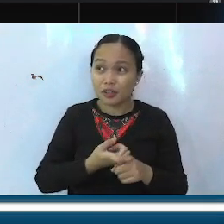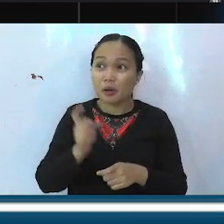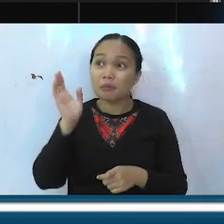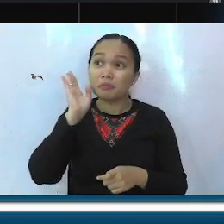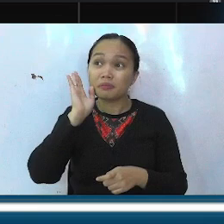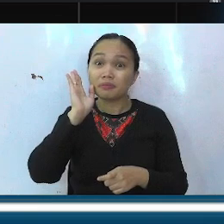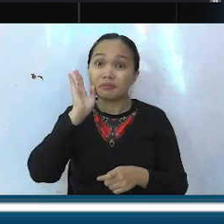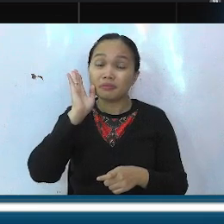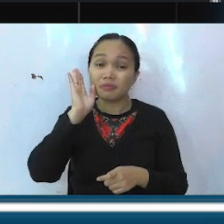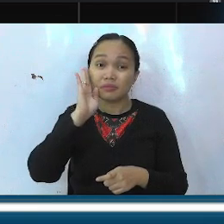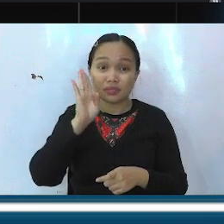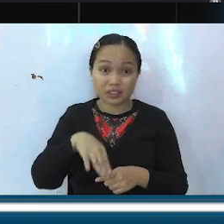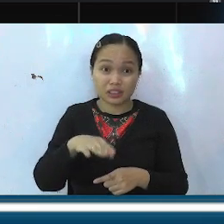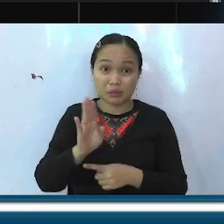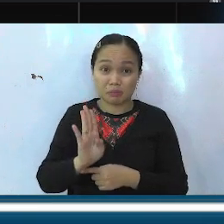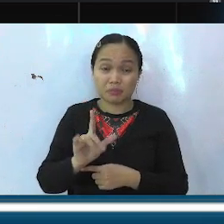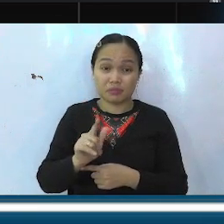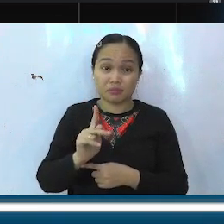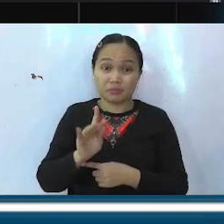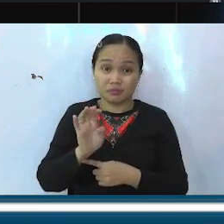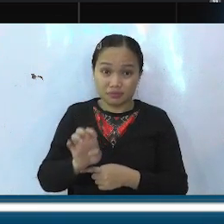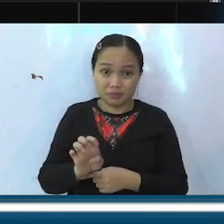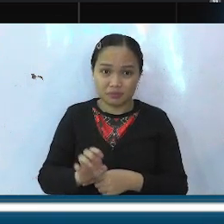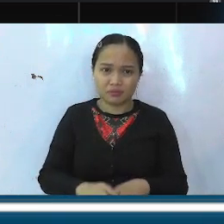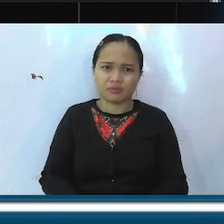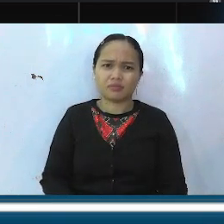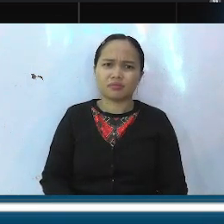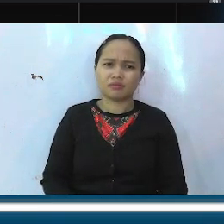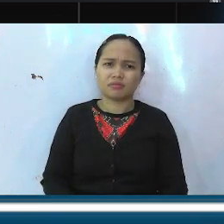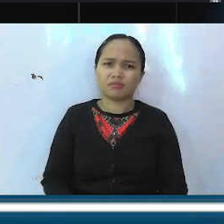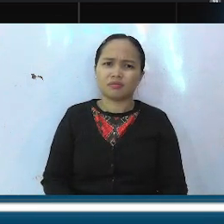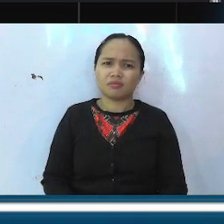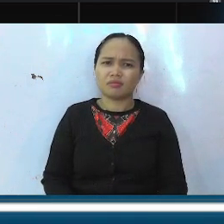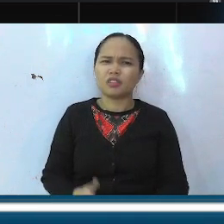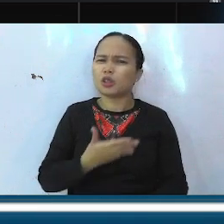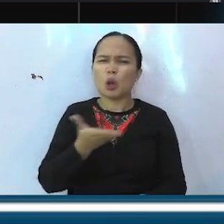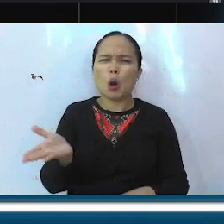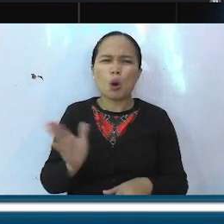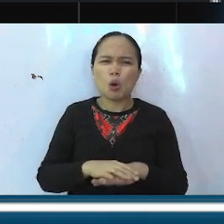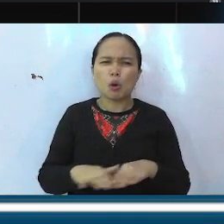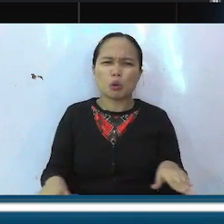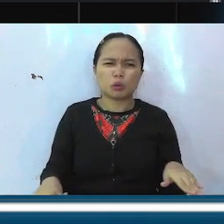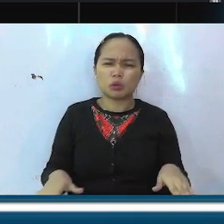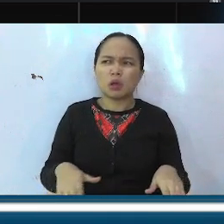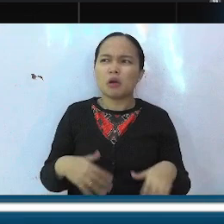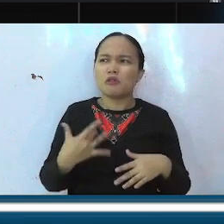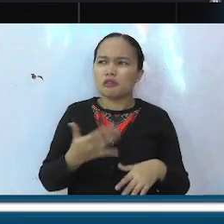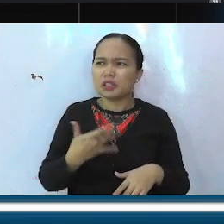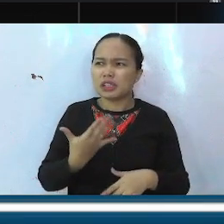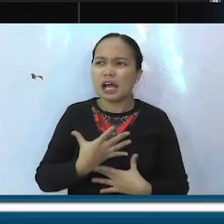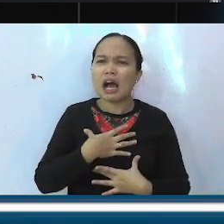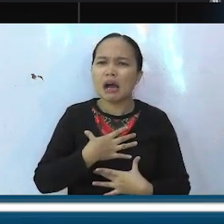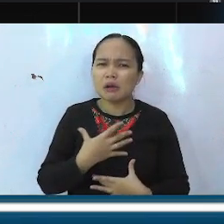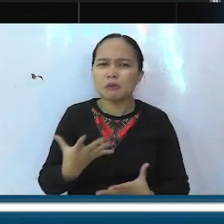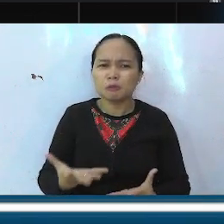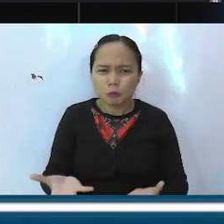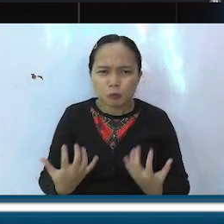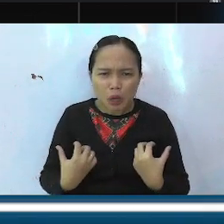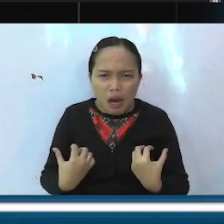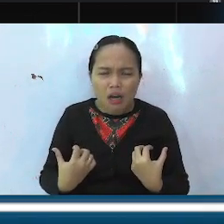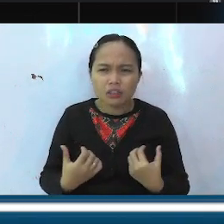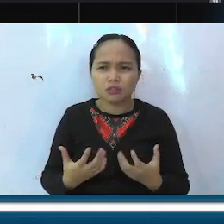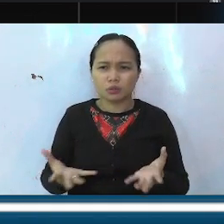them. Naririnig nyo na, mga kapatid. Sabi ko sa inyo, don't desire. Huwag nyo lang nasahin. Huwag nyo lang naisin